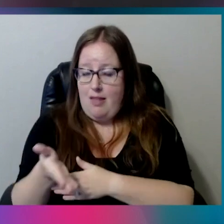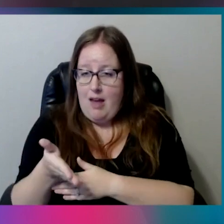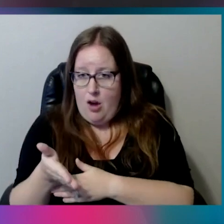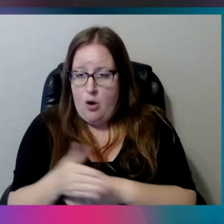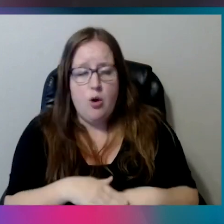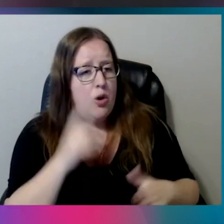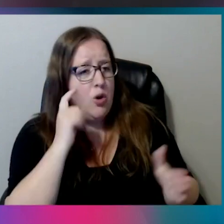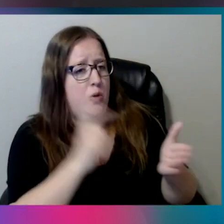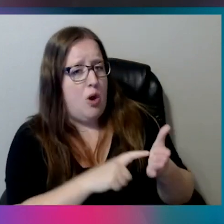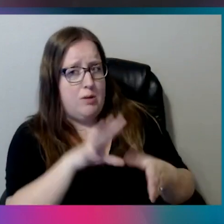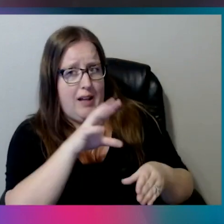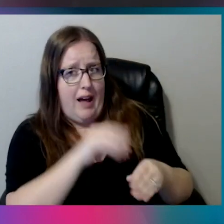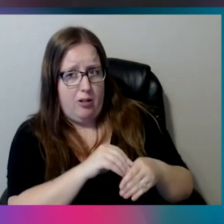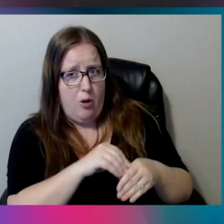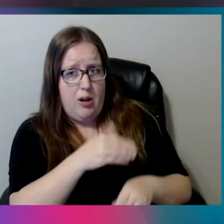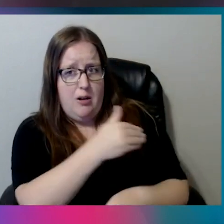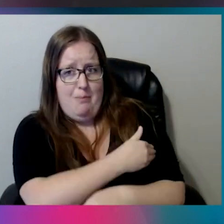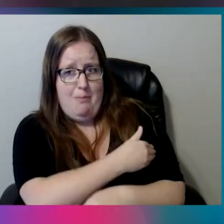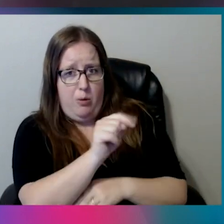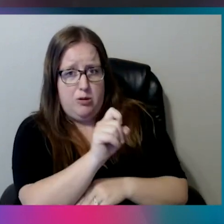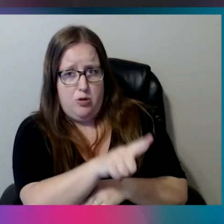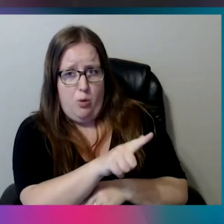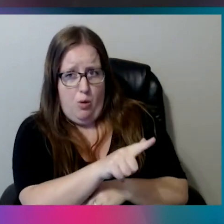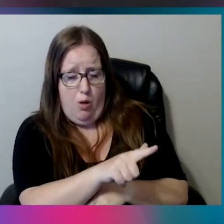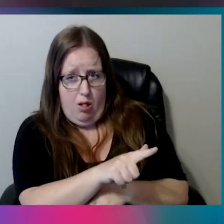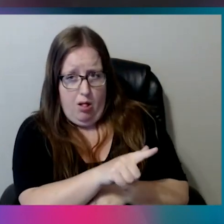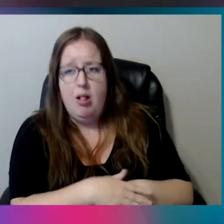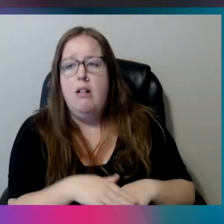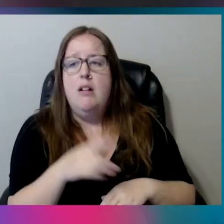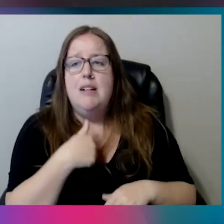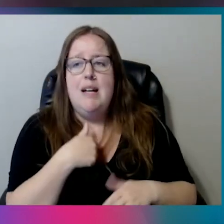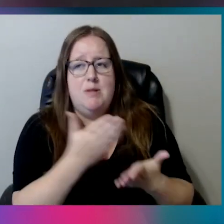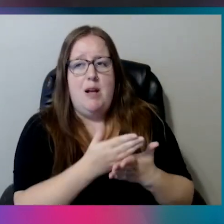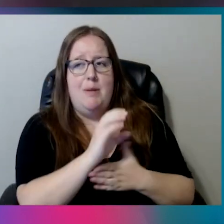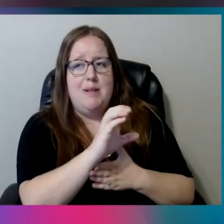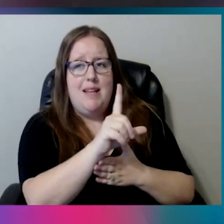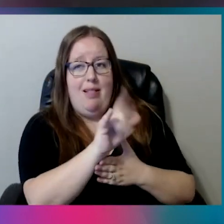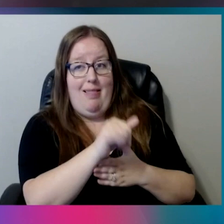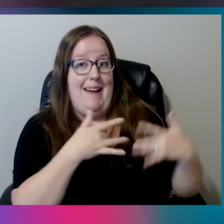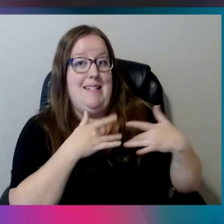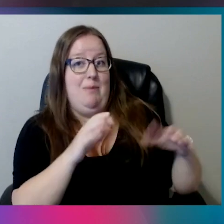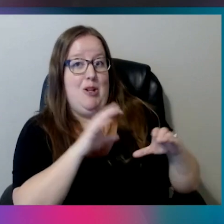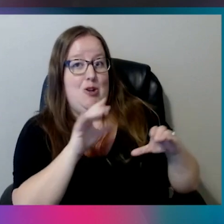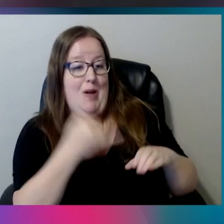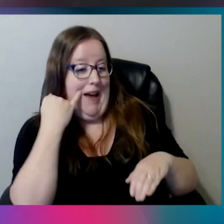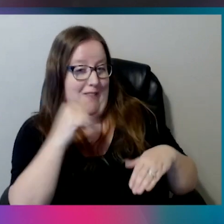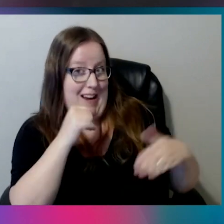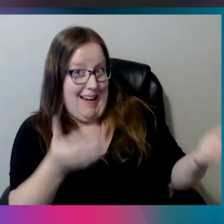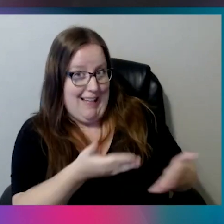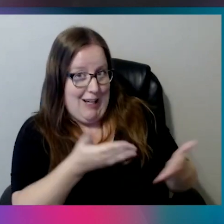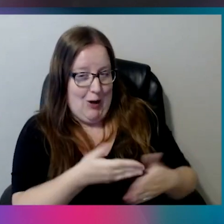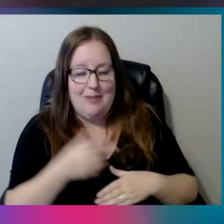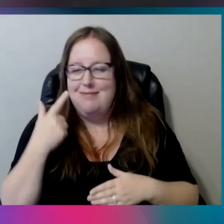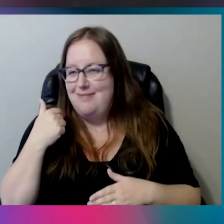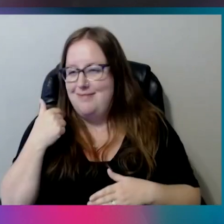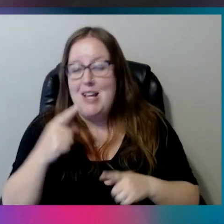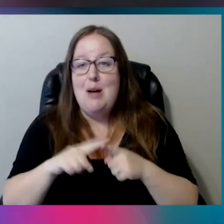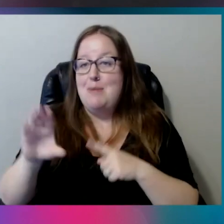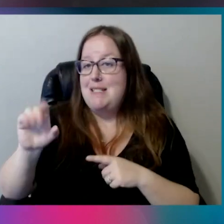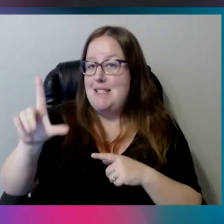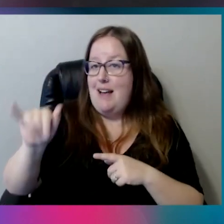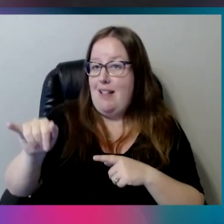included PowerShell tools? You did, and instead of just stopping at CLI, which I normally do when you're not here, Steve. But CLI means PowerShell, doesn't